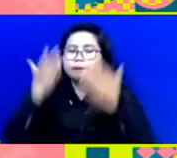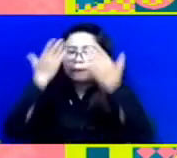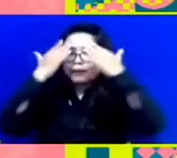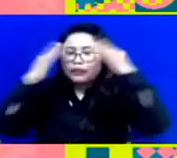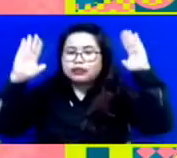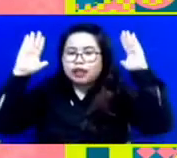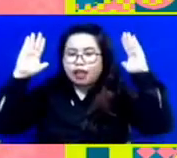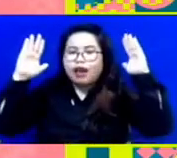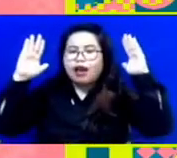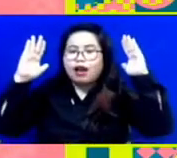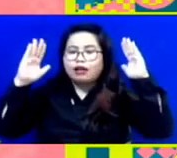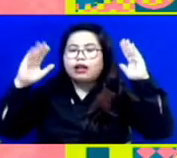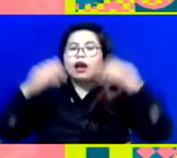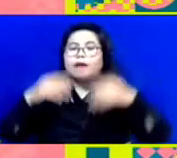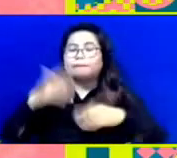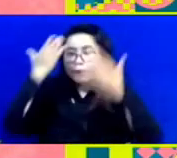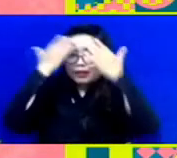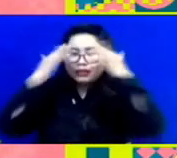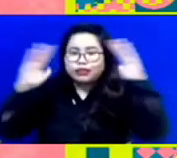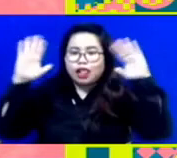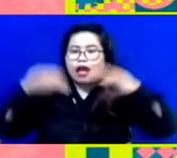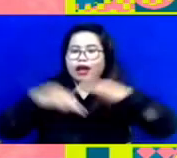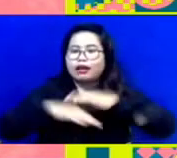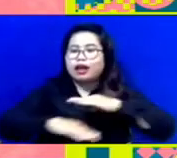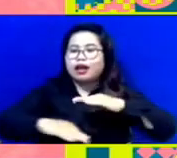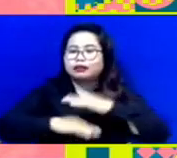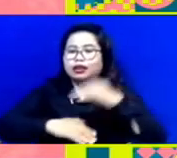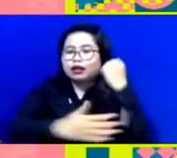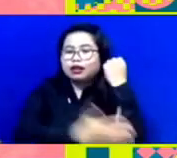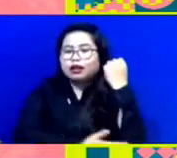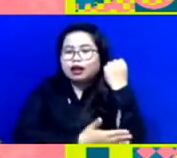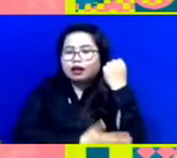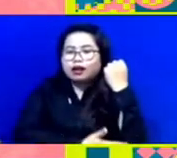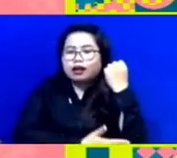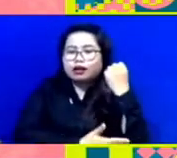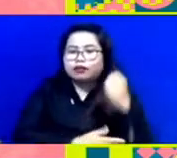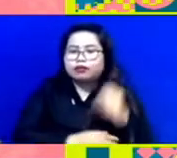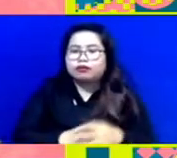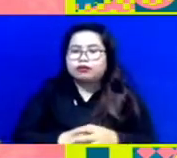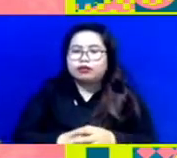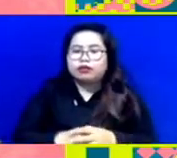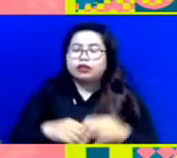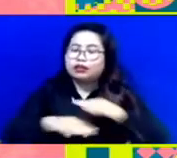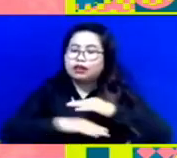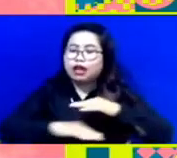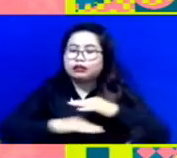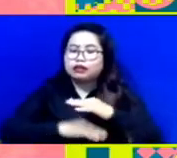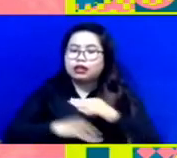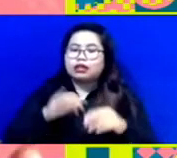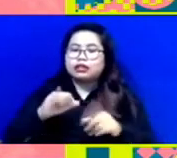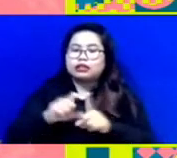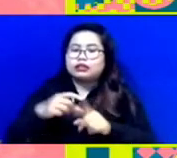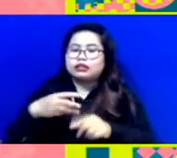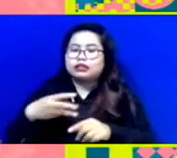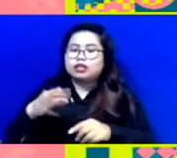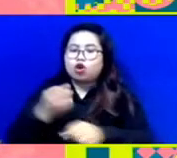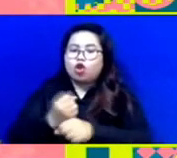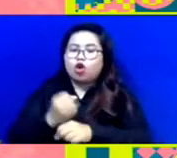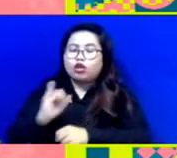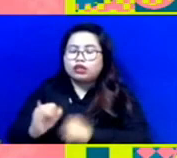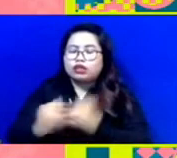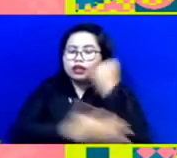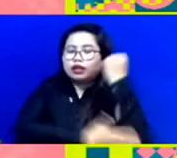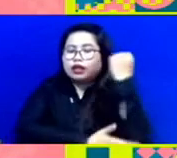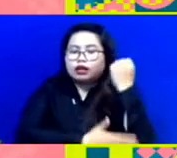the basis of the state, the basis of the state ideology. So what is the